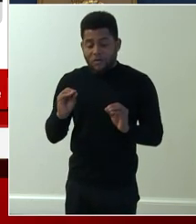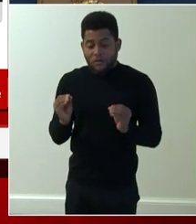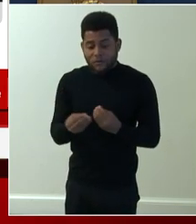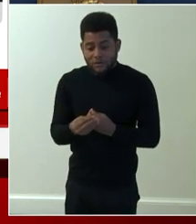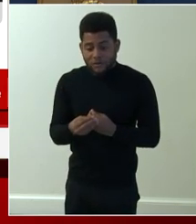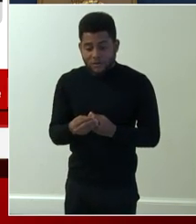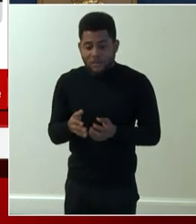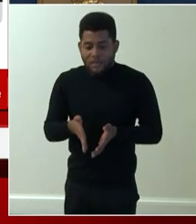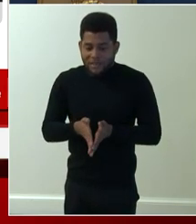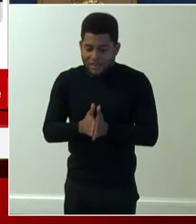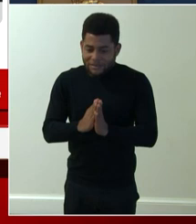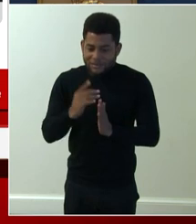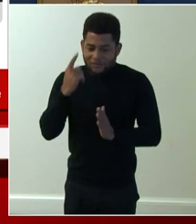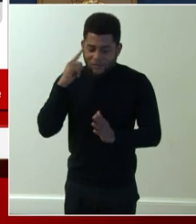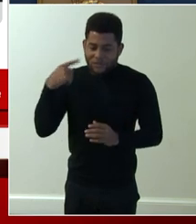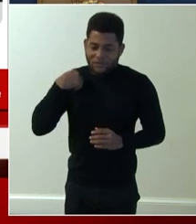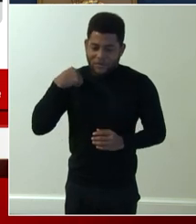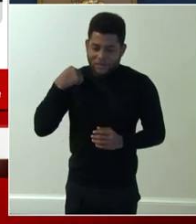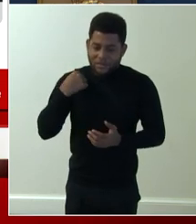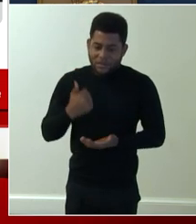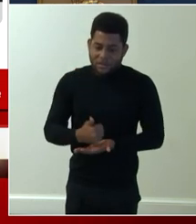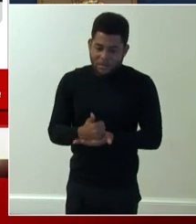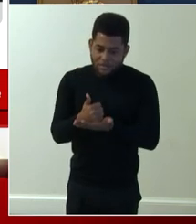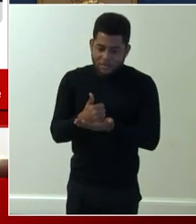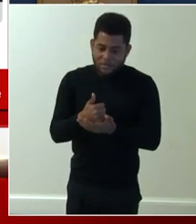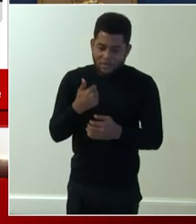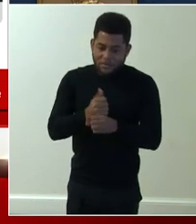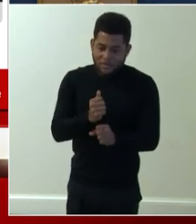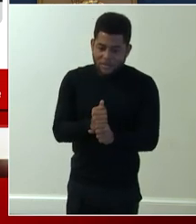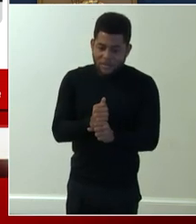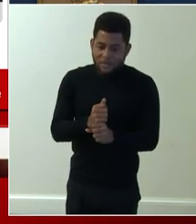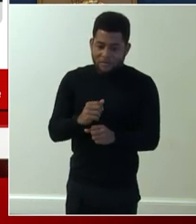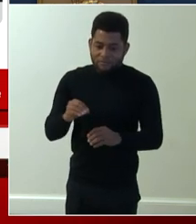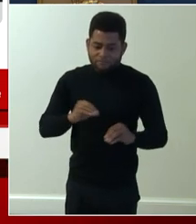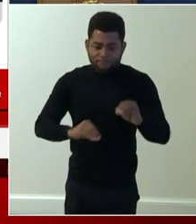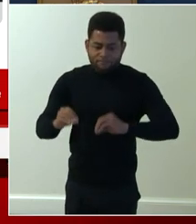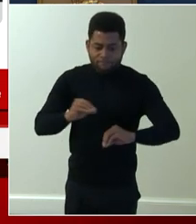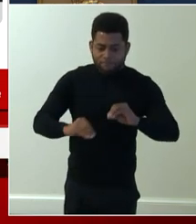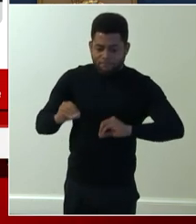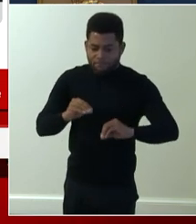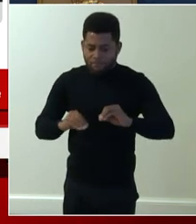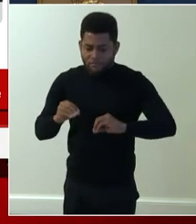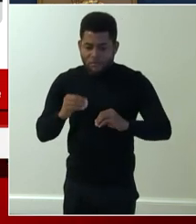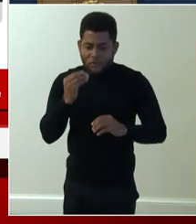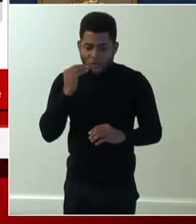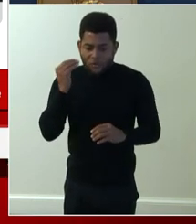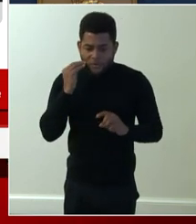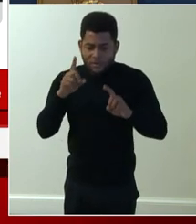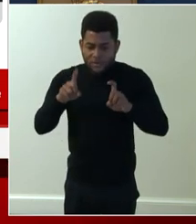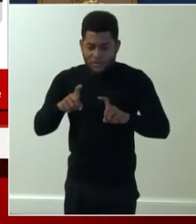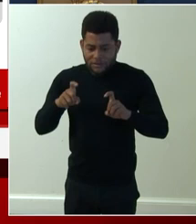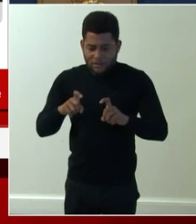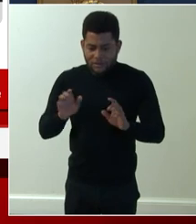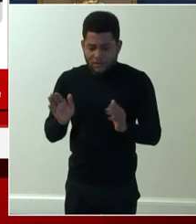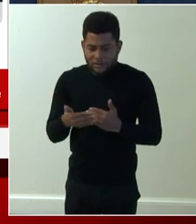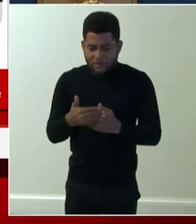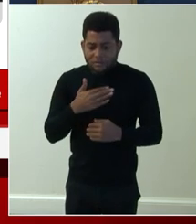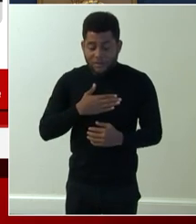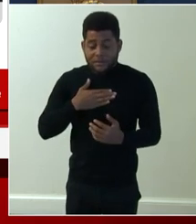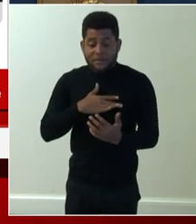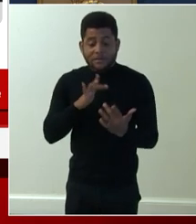help assemble COVID at-home test kits. So please be in touch with Serve